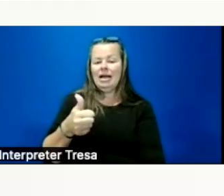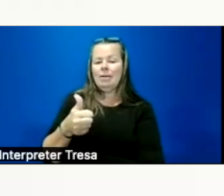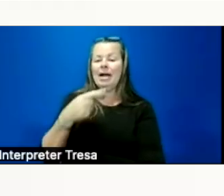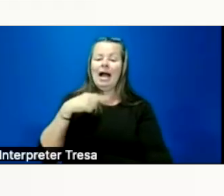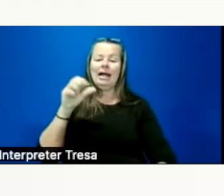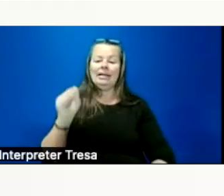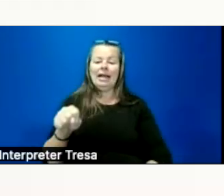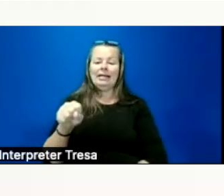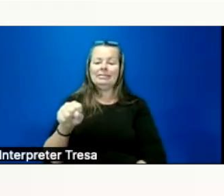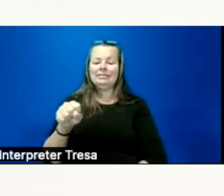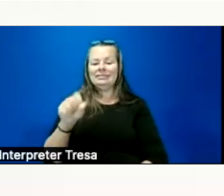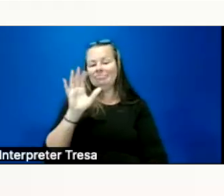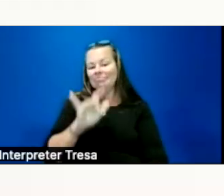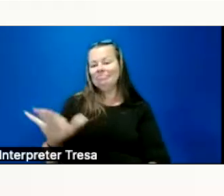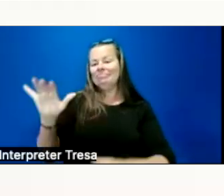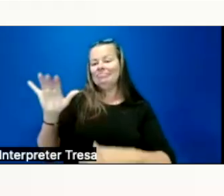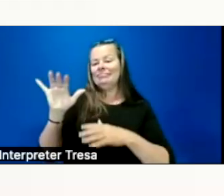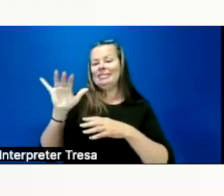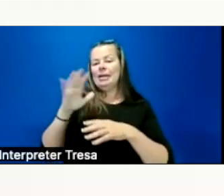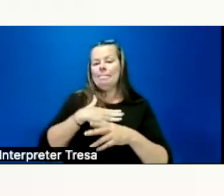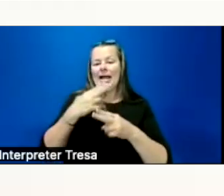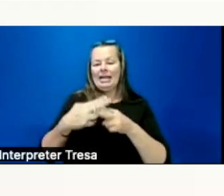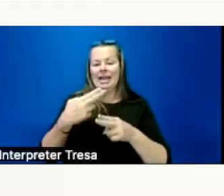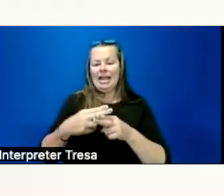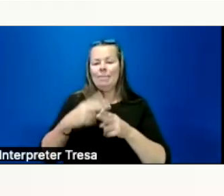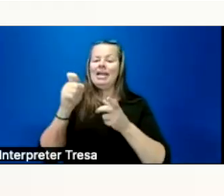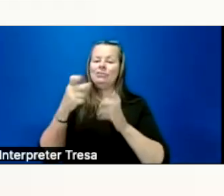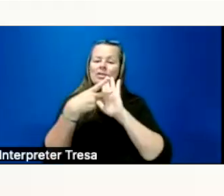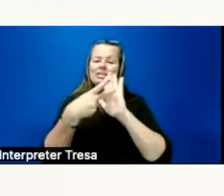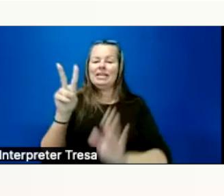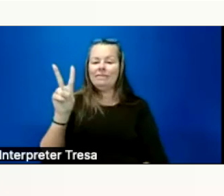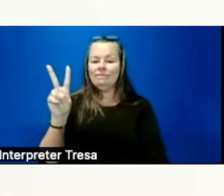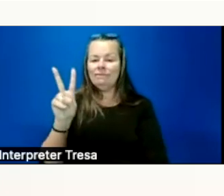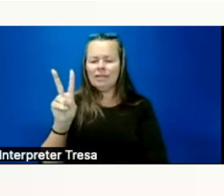can do that also in ASL. And that would be